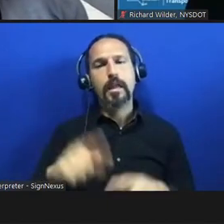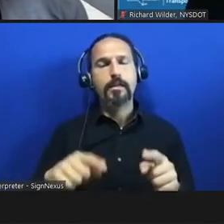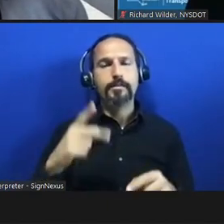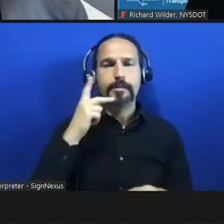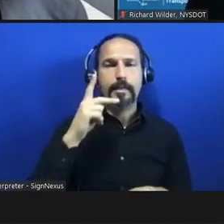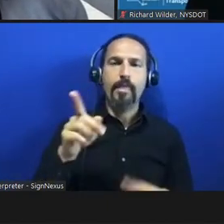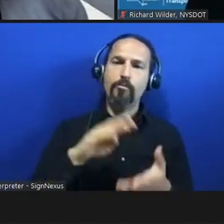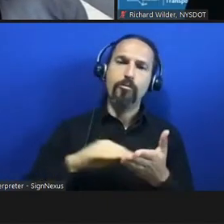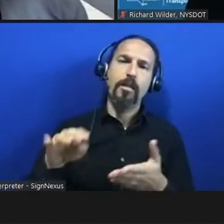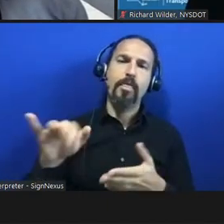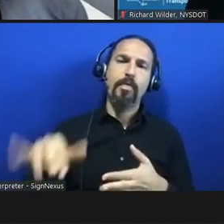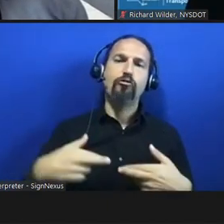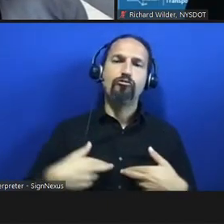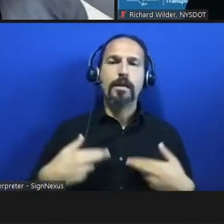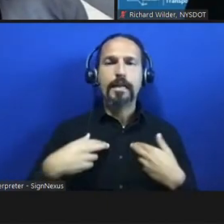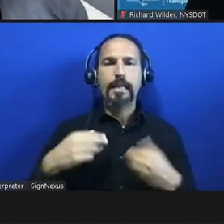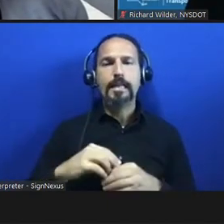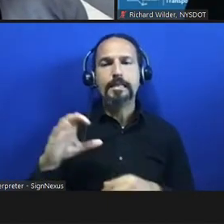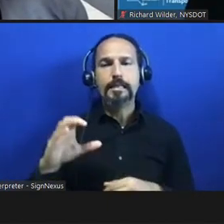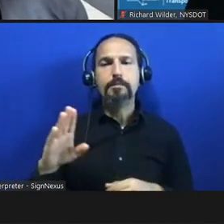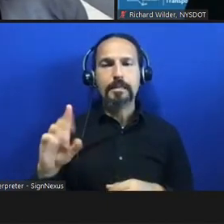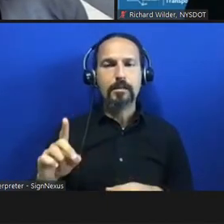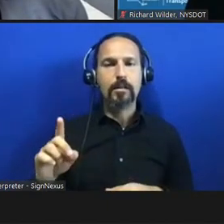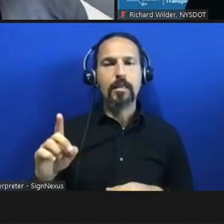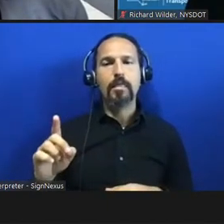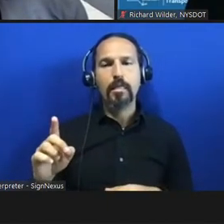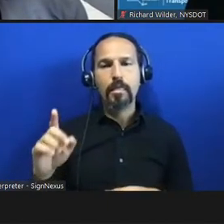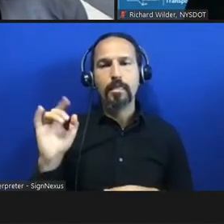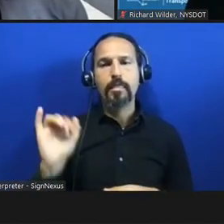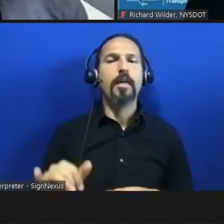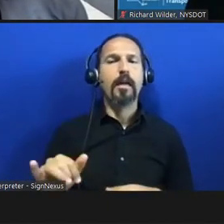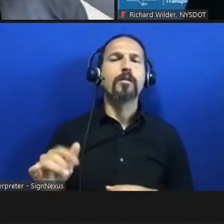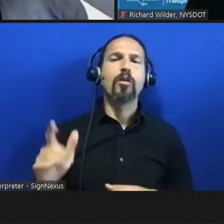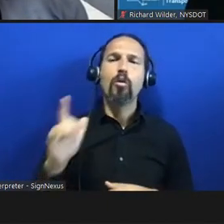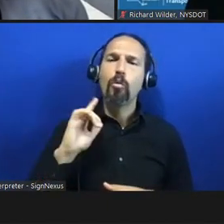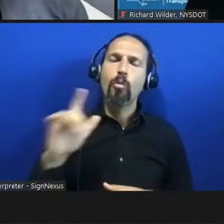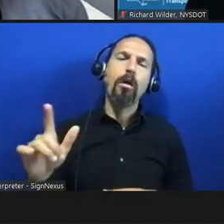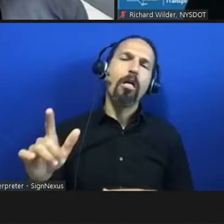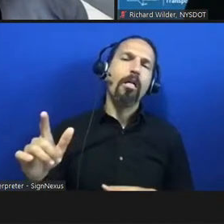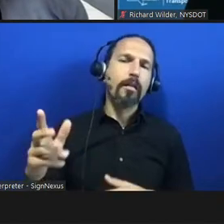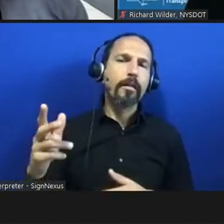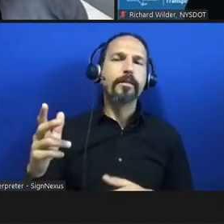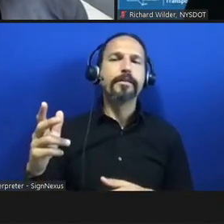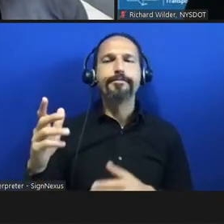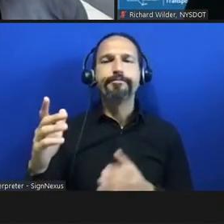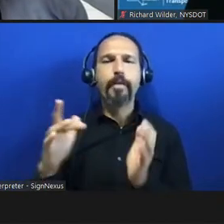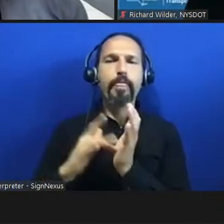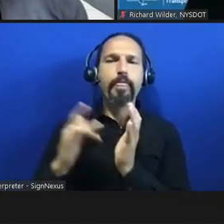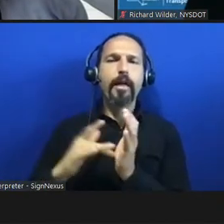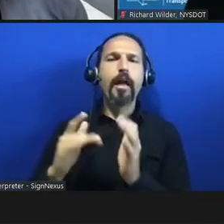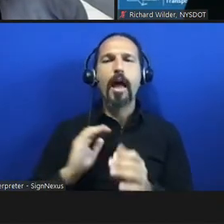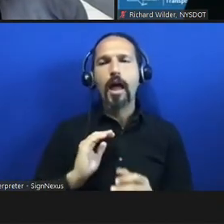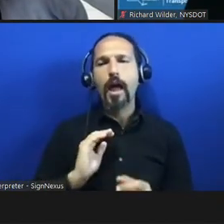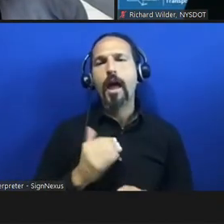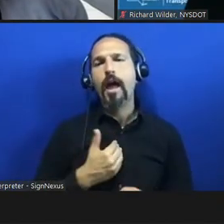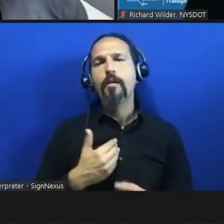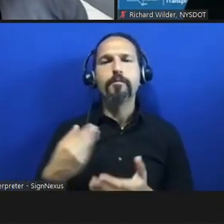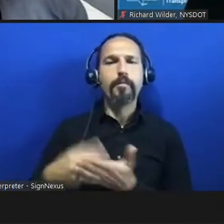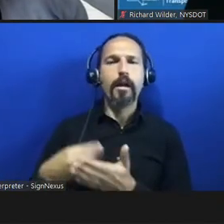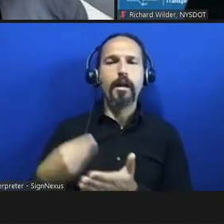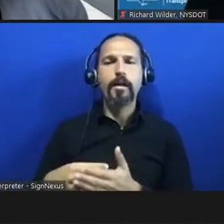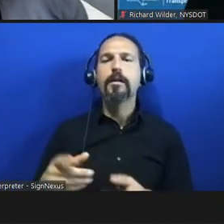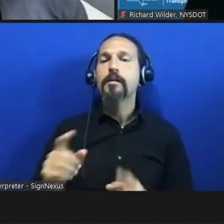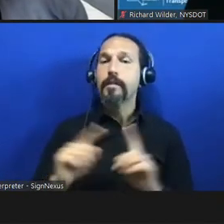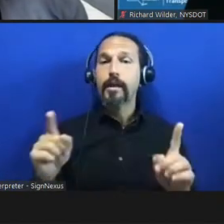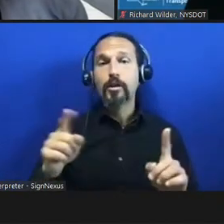residents of the Central Business assist and this is going to be born on our backs so maybe in some kind of alternative Universe the goals are